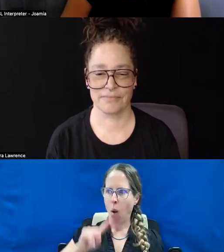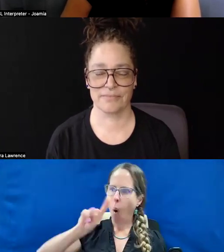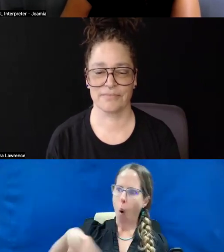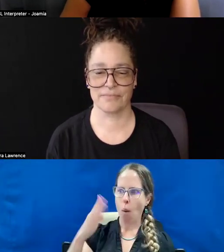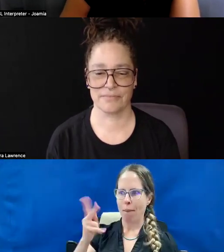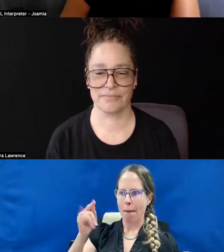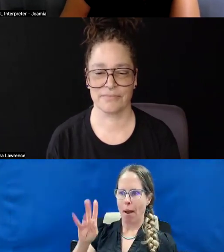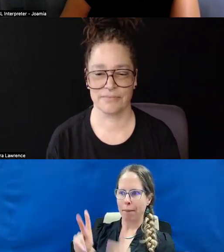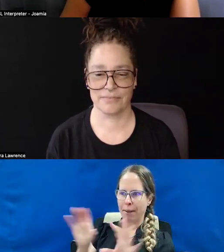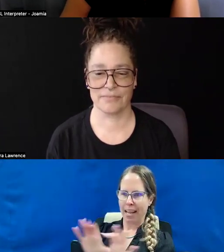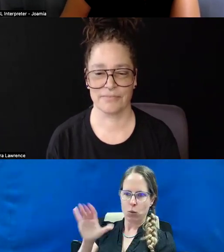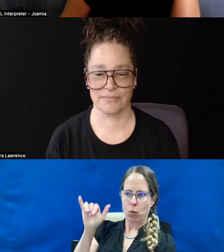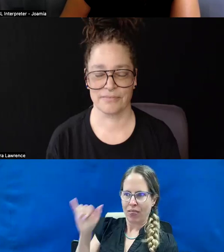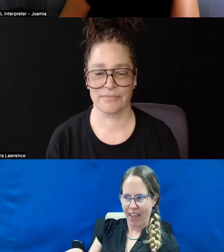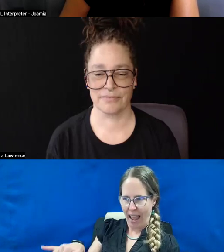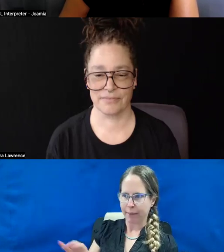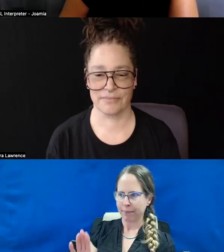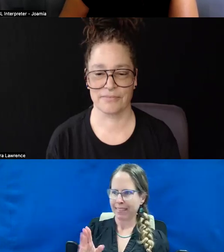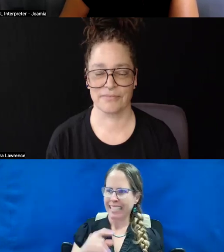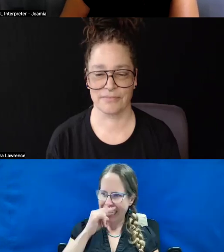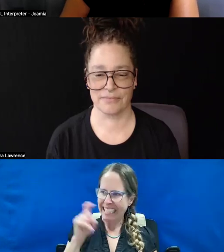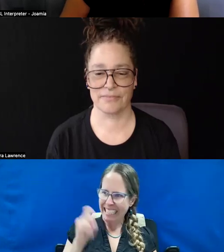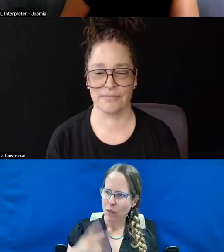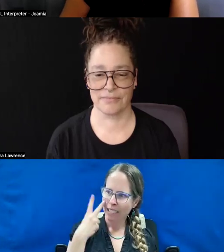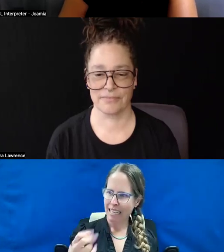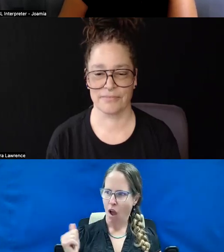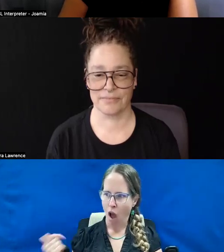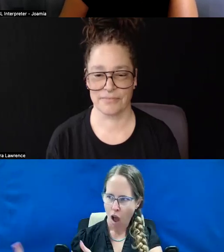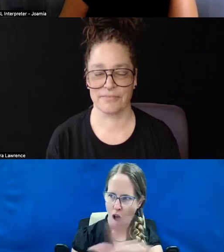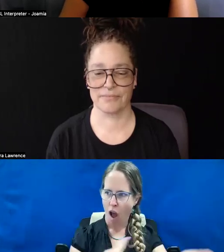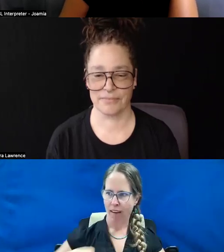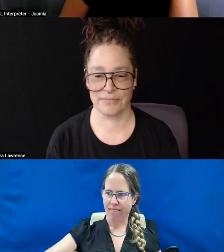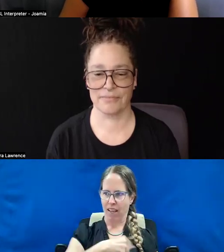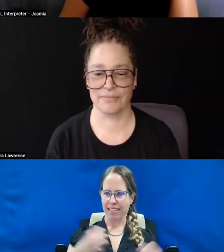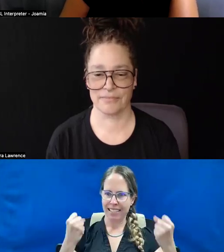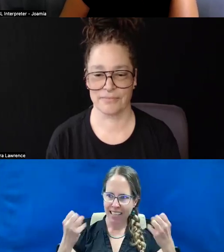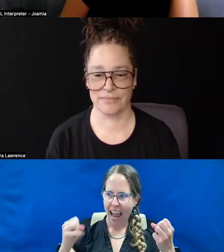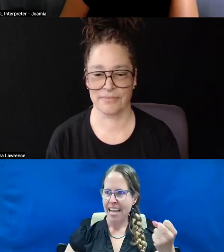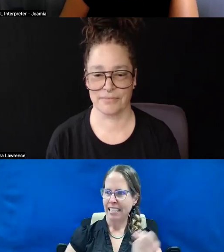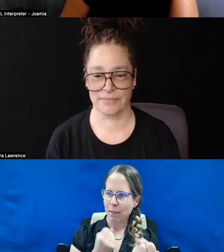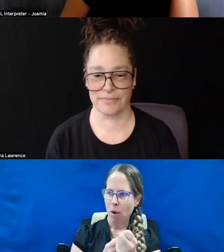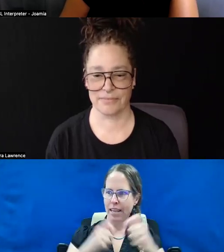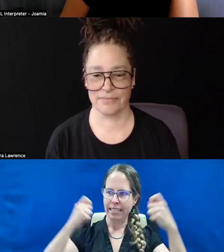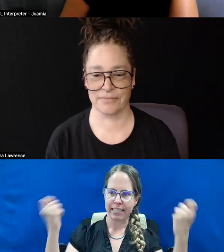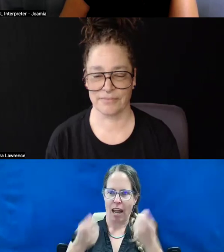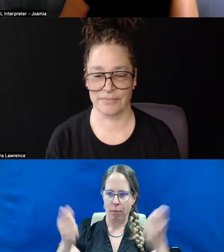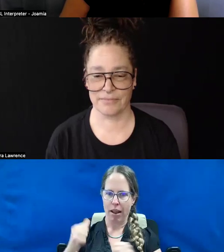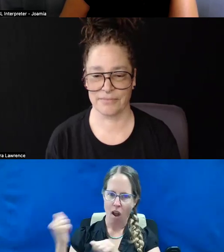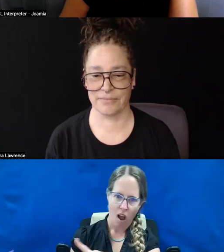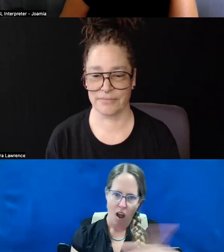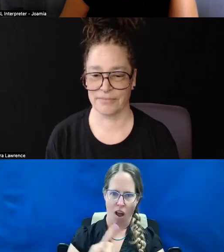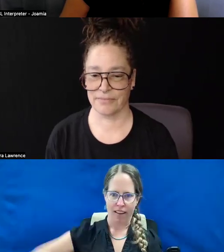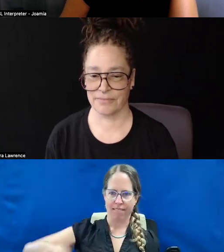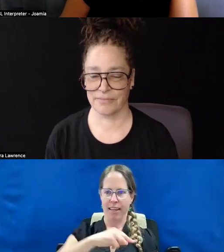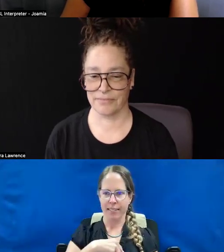are getting the impression that only BIPOC people can do that. Kids need to see all of us signing, supporting,